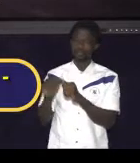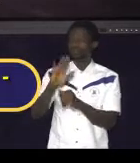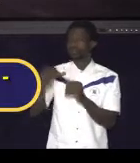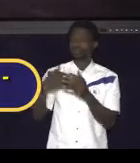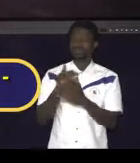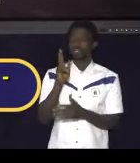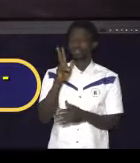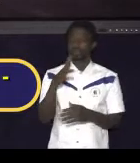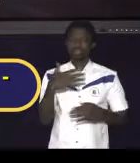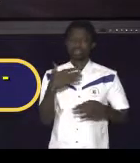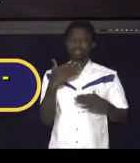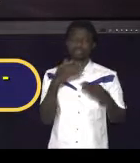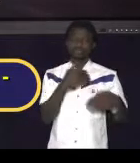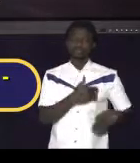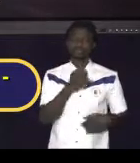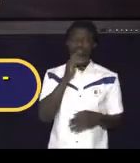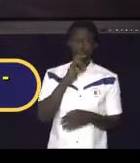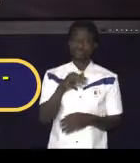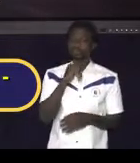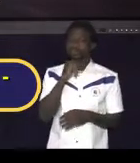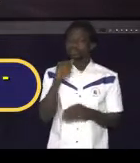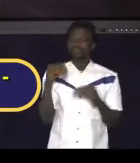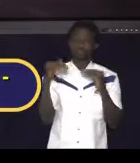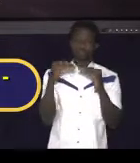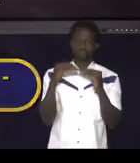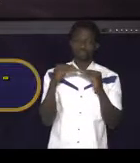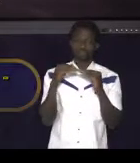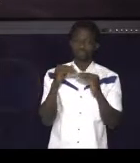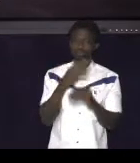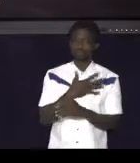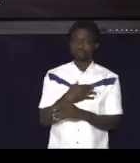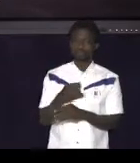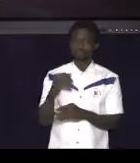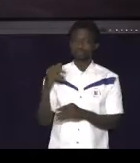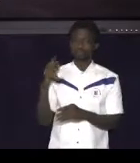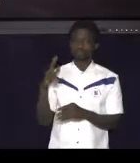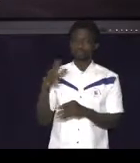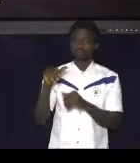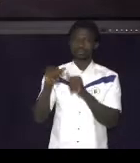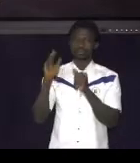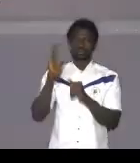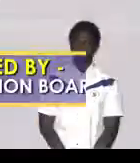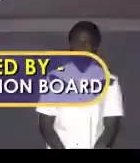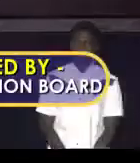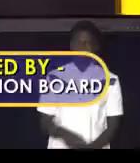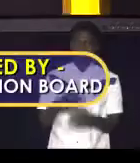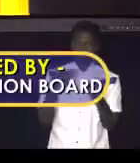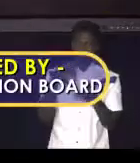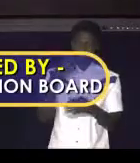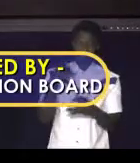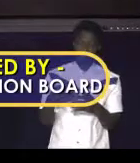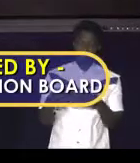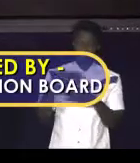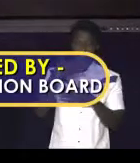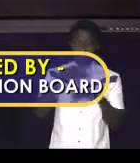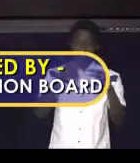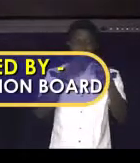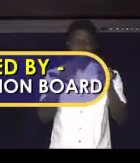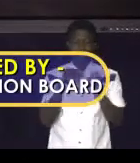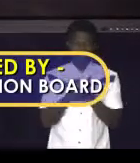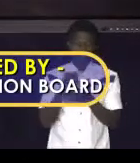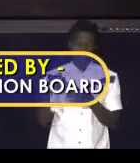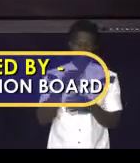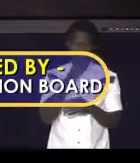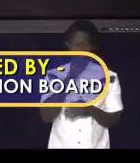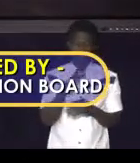all the three sides are unequal, then all the three angles will also be unequal. Now, the next triangle that we are going to be